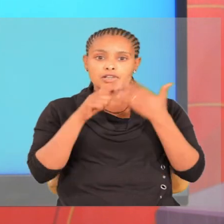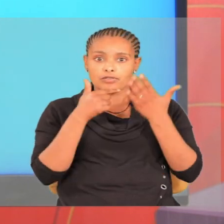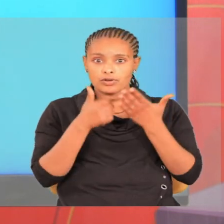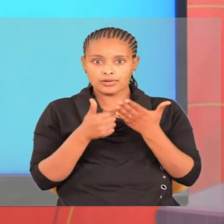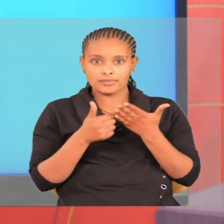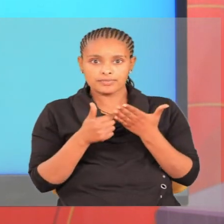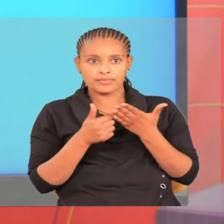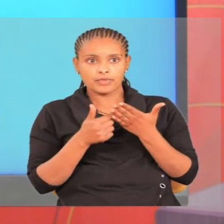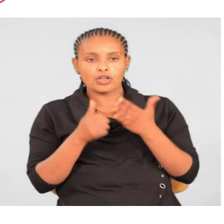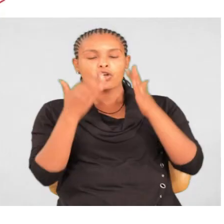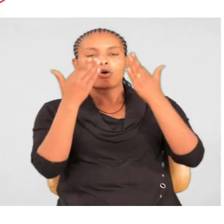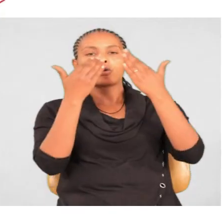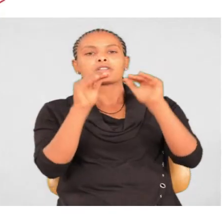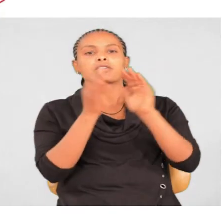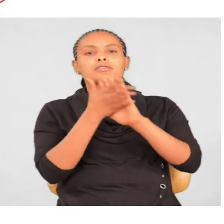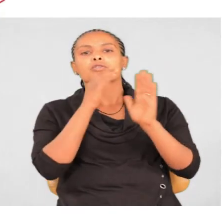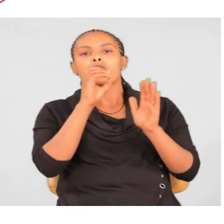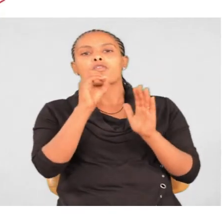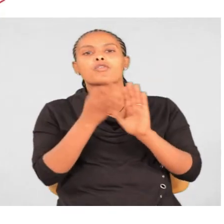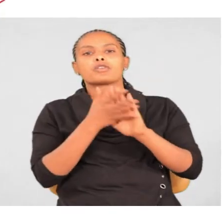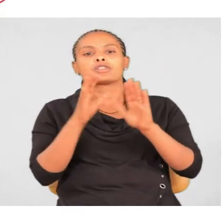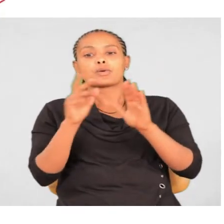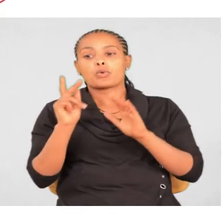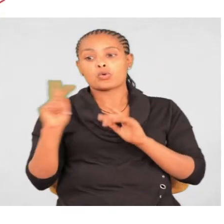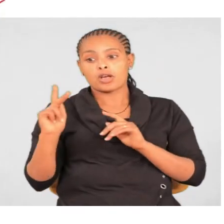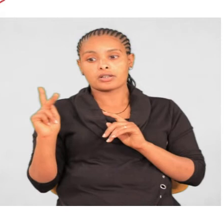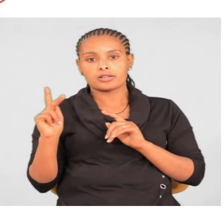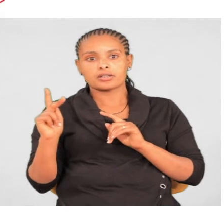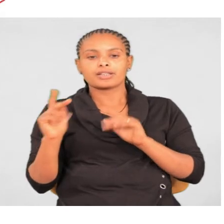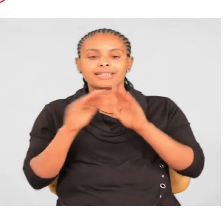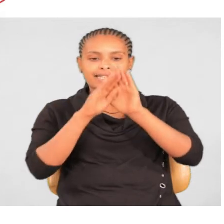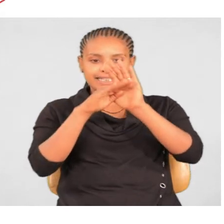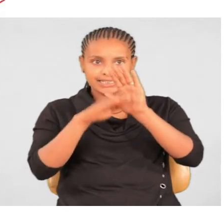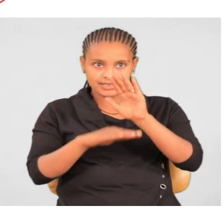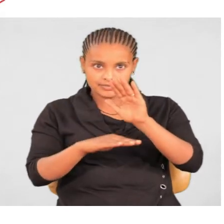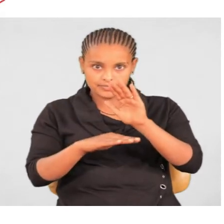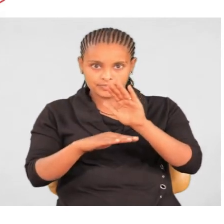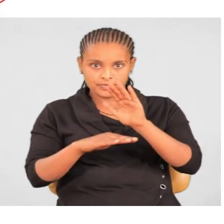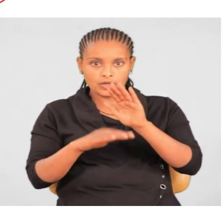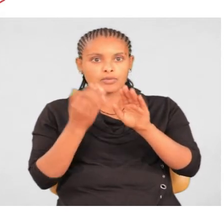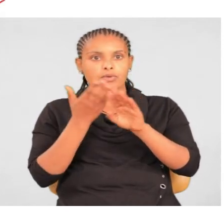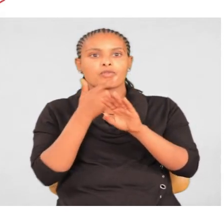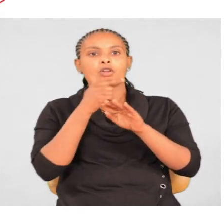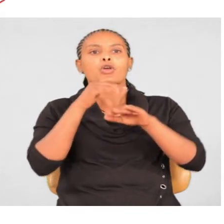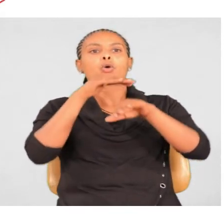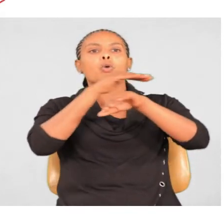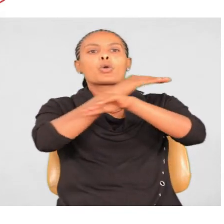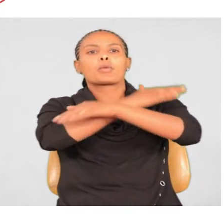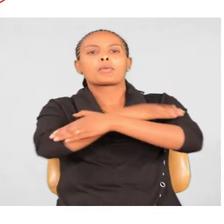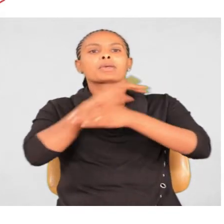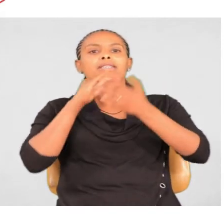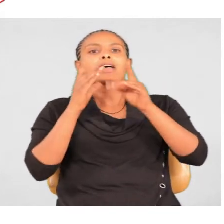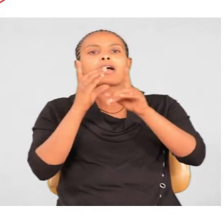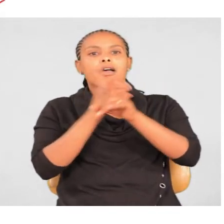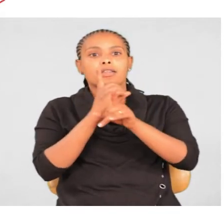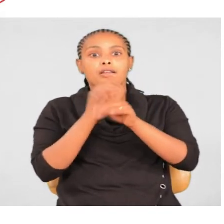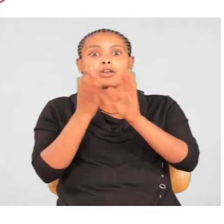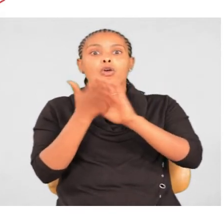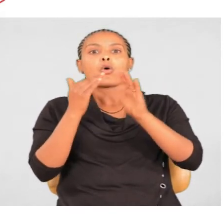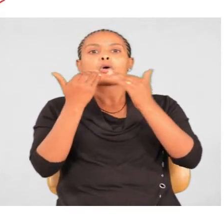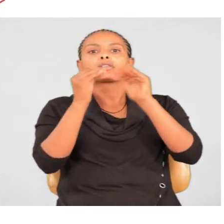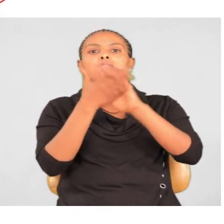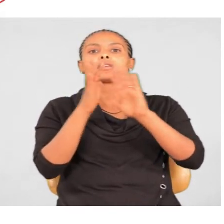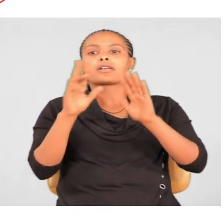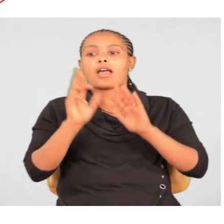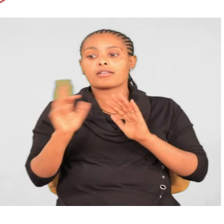Therefore, concentration of the product decrease before equilibrium is attained, and